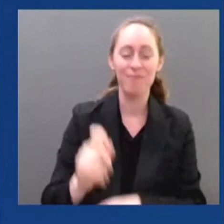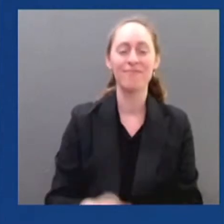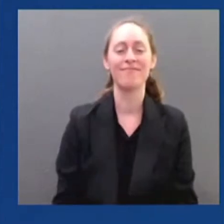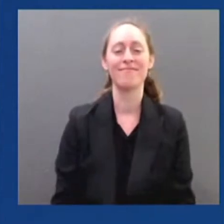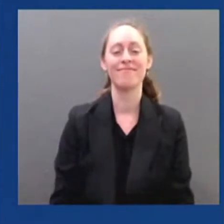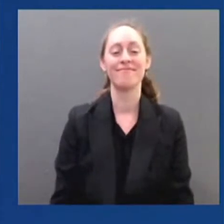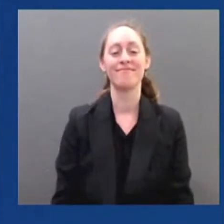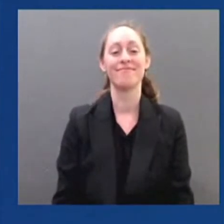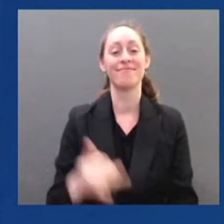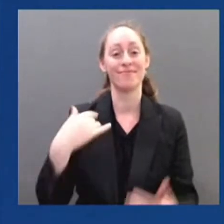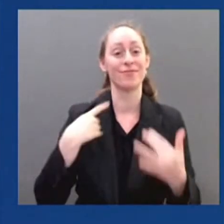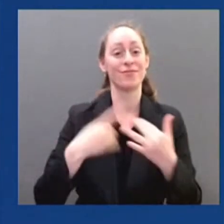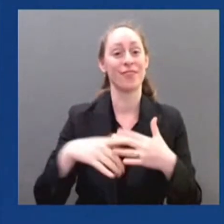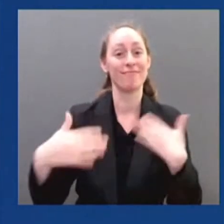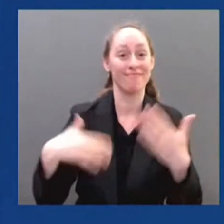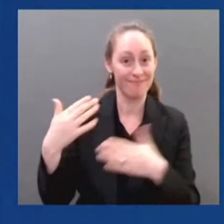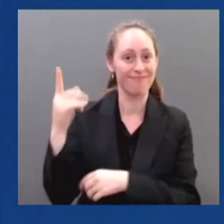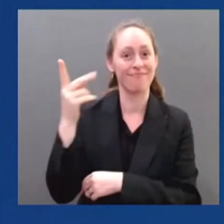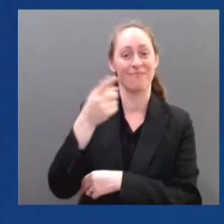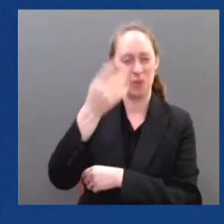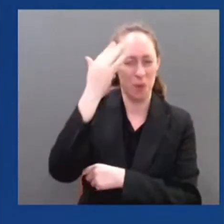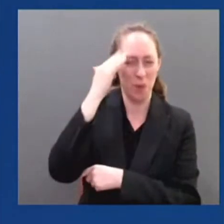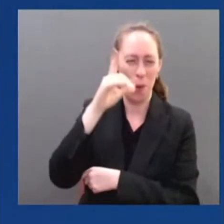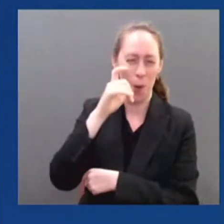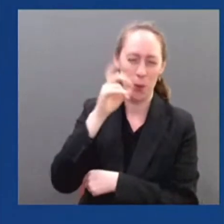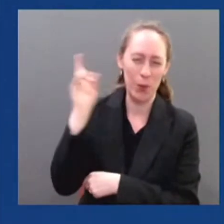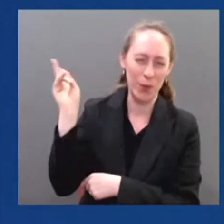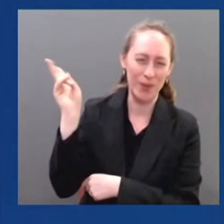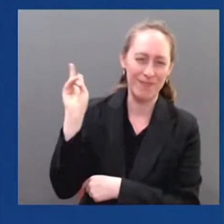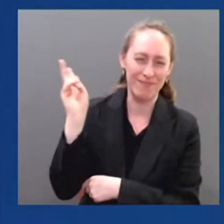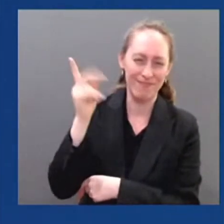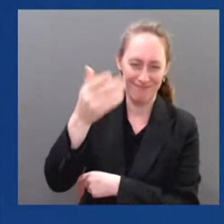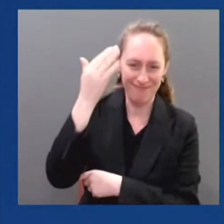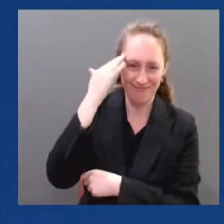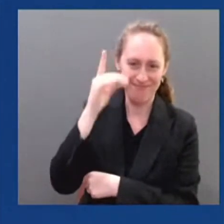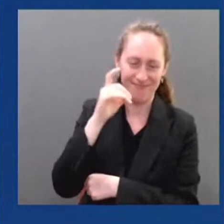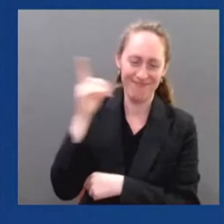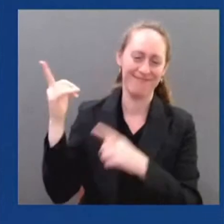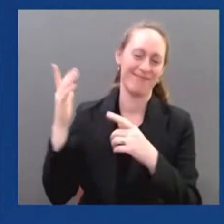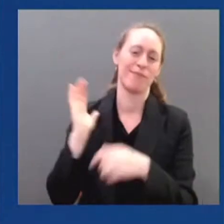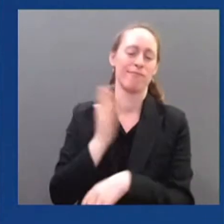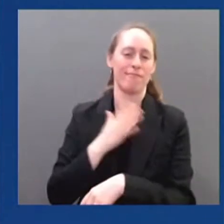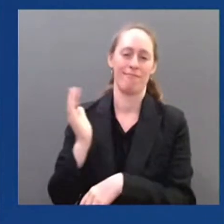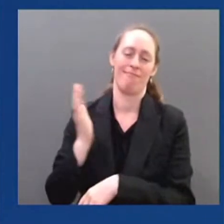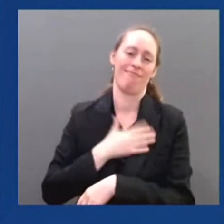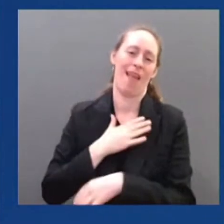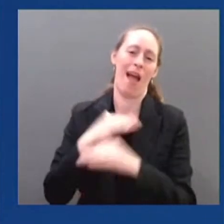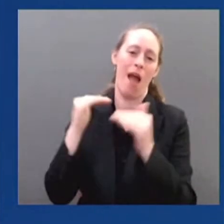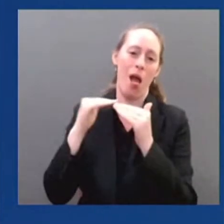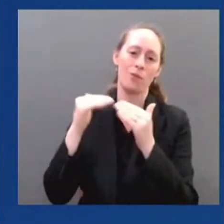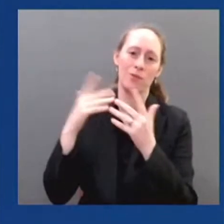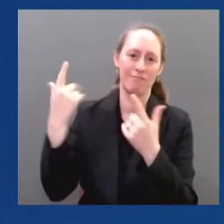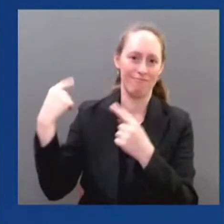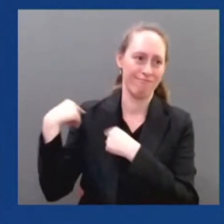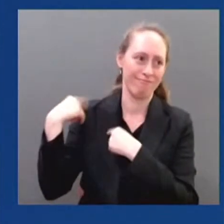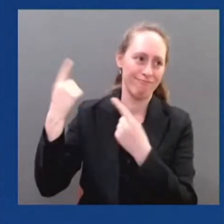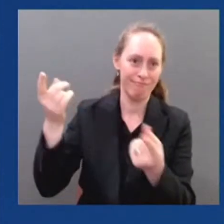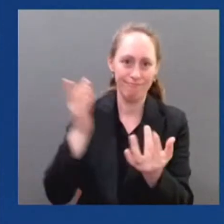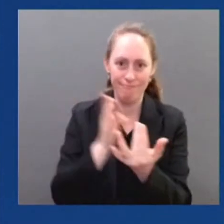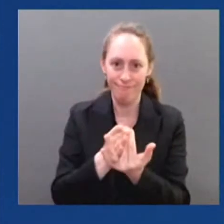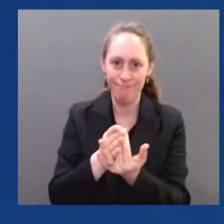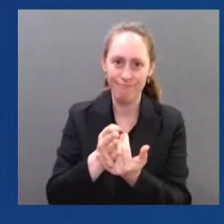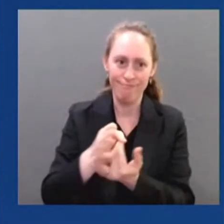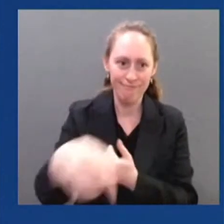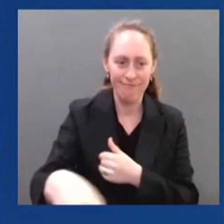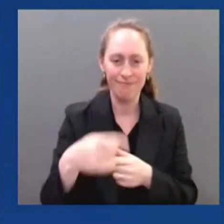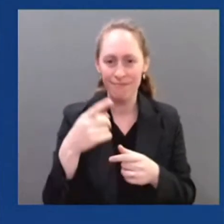colleagues who have been tirelessly battling the pandemic since the beginning of this pandemic more than 2 years ago. You know them both well, Dr. Rochelle Walensky and